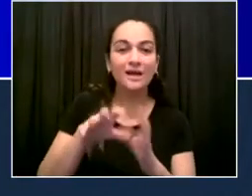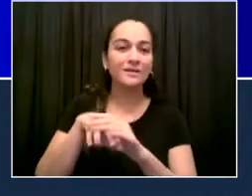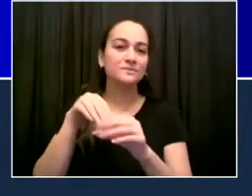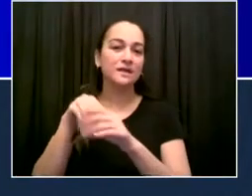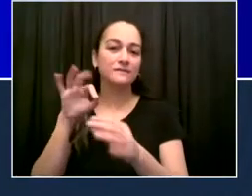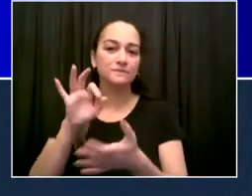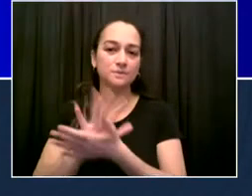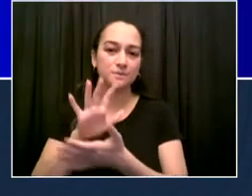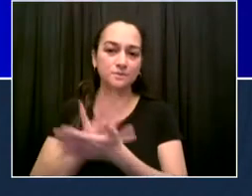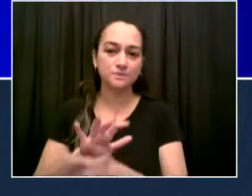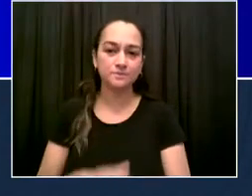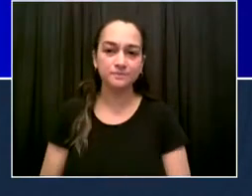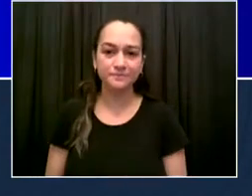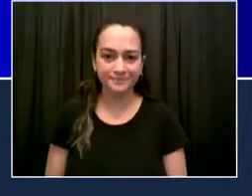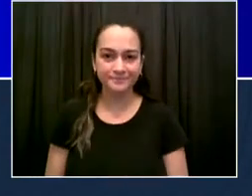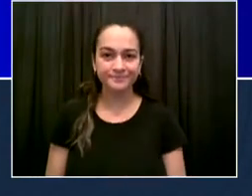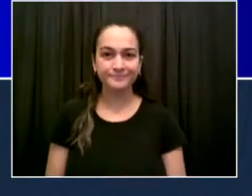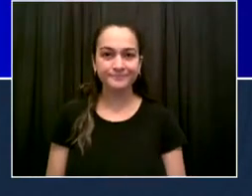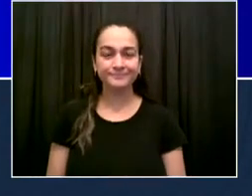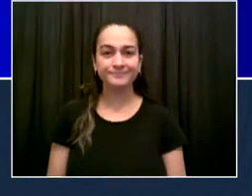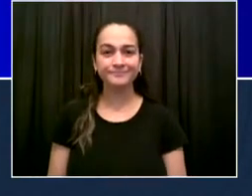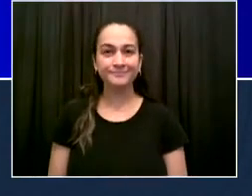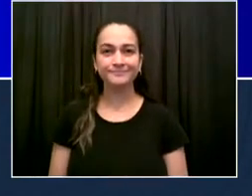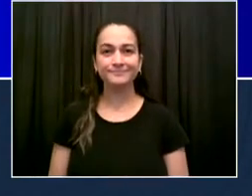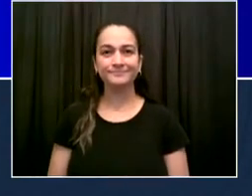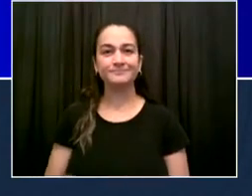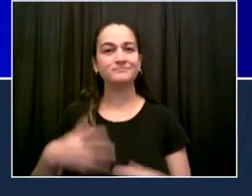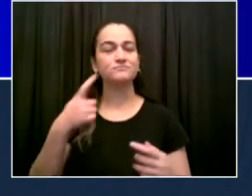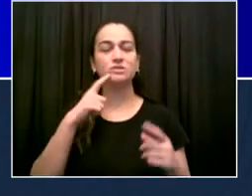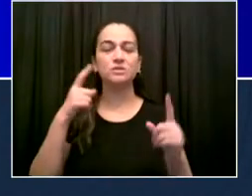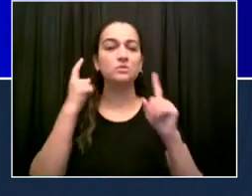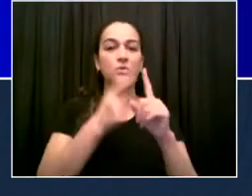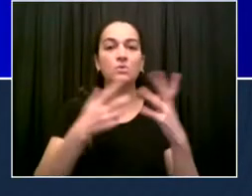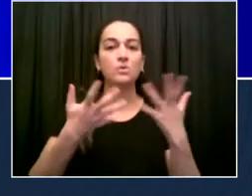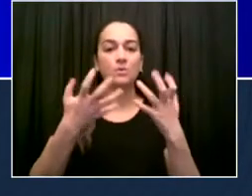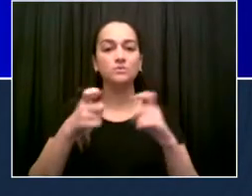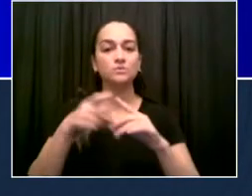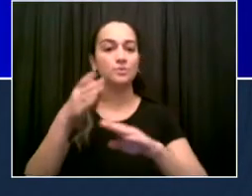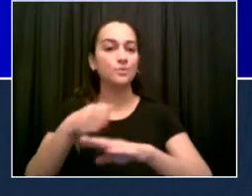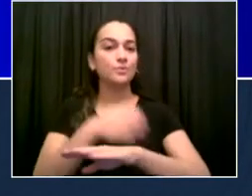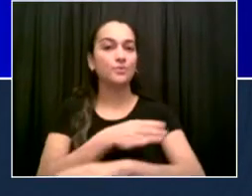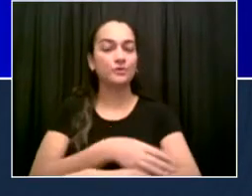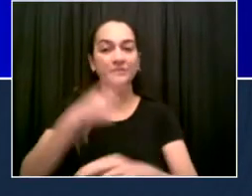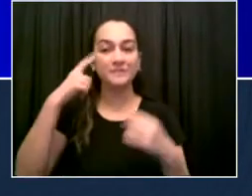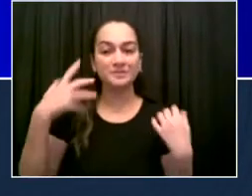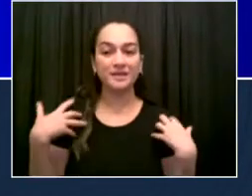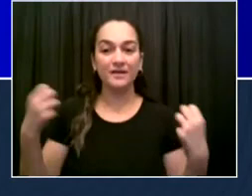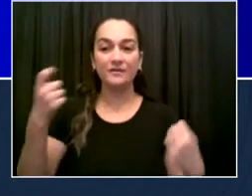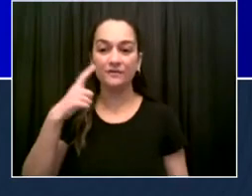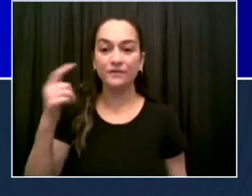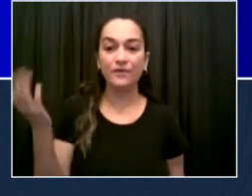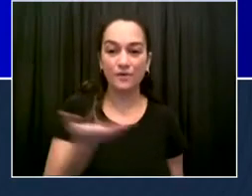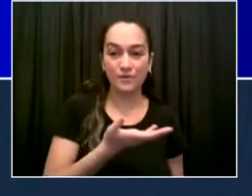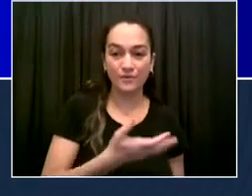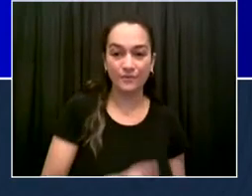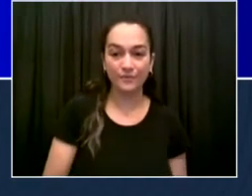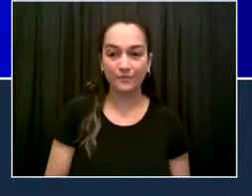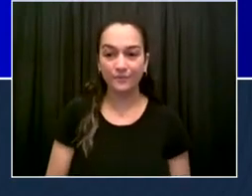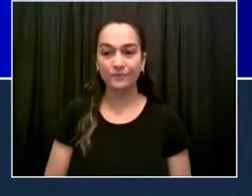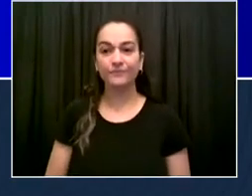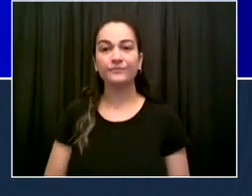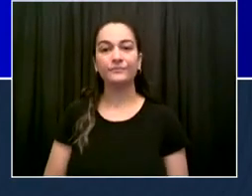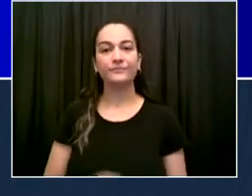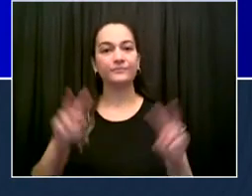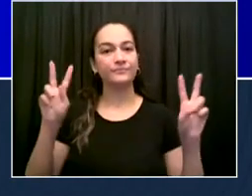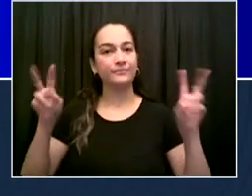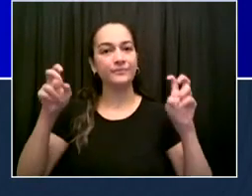it to the next level. It's a whole new approach, it's a deeper approach. And we're gonna be spreading the word to all New Yorkers that mental